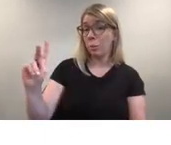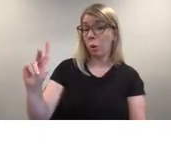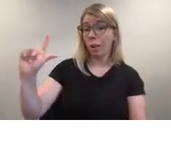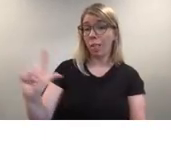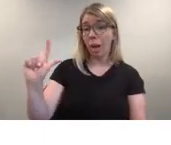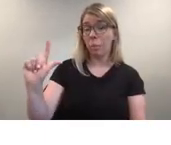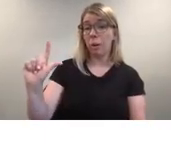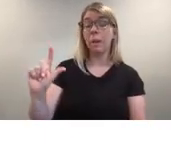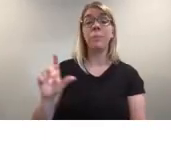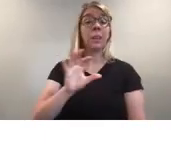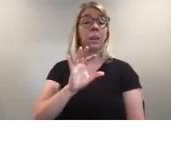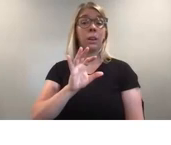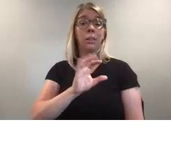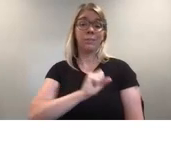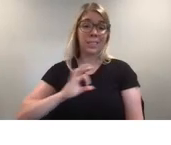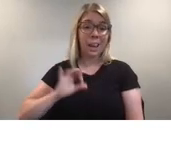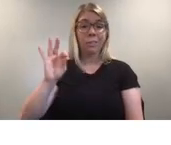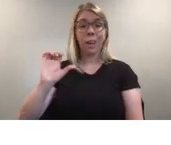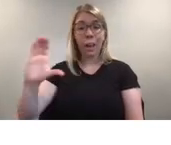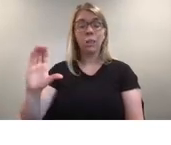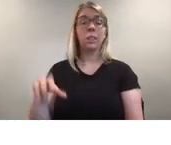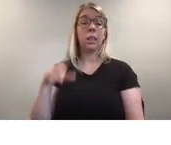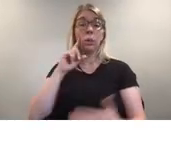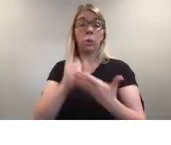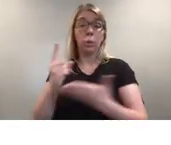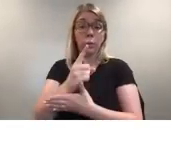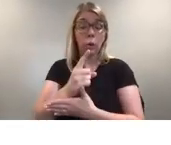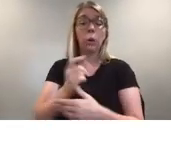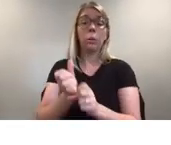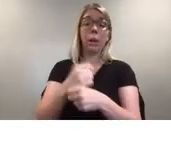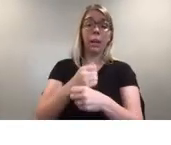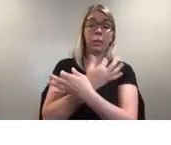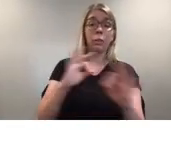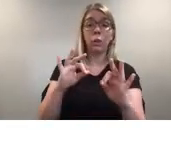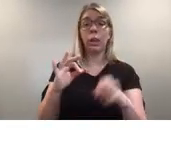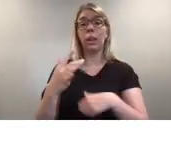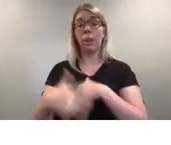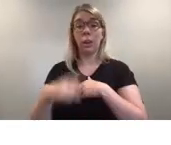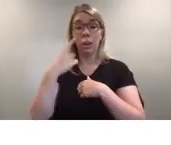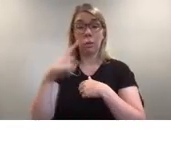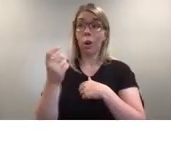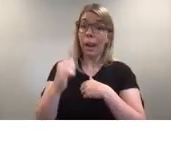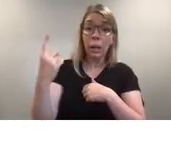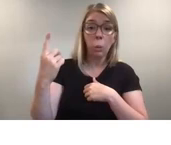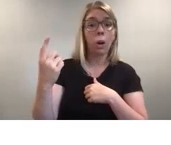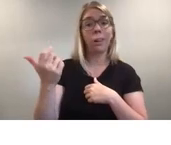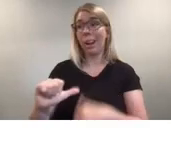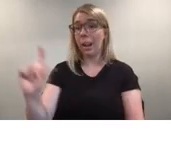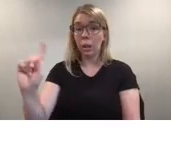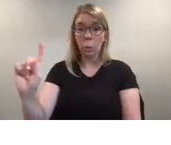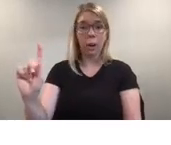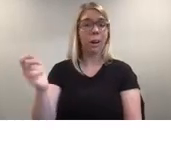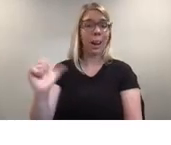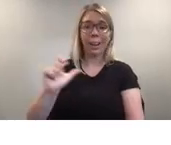by faculty that make open textbooks freely available to anyone, anywhere, at any time. Ultimately, we're thinking of and trying